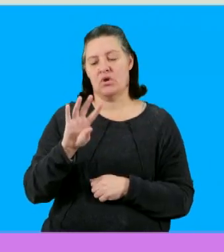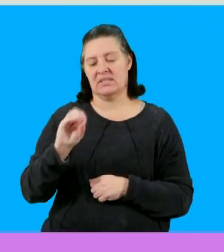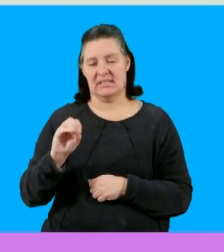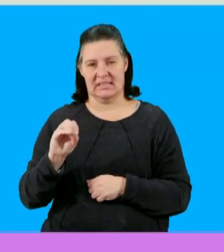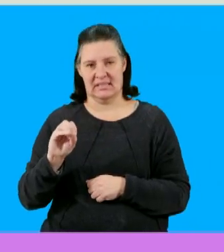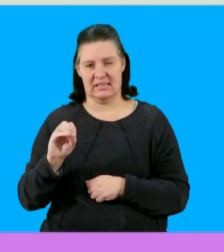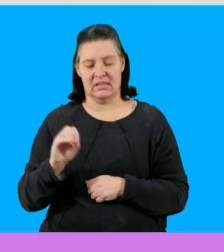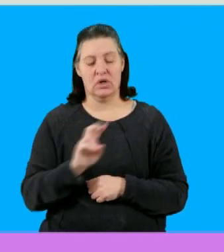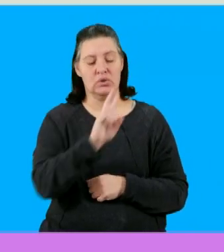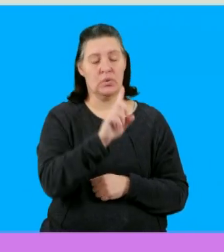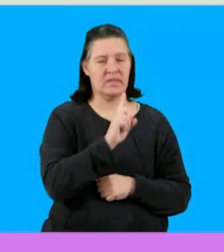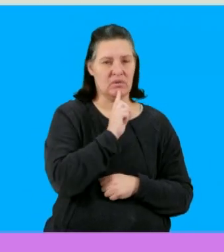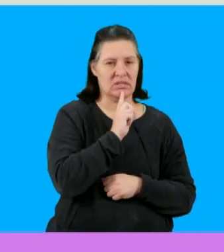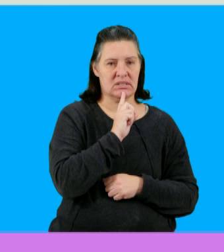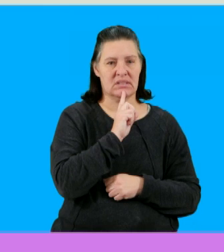2,640 Rand.